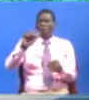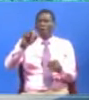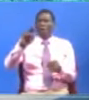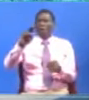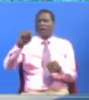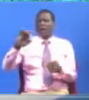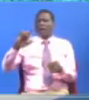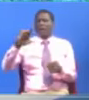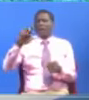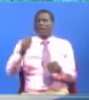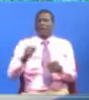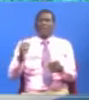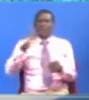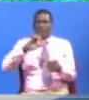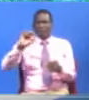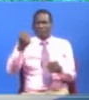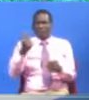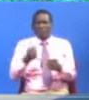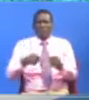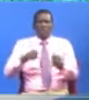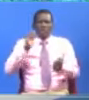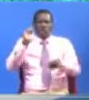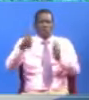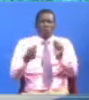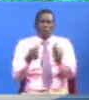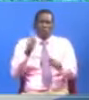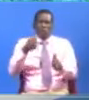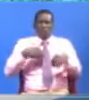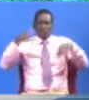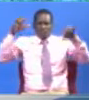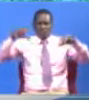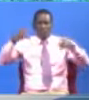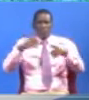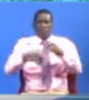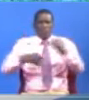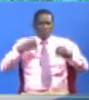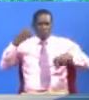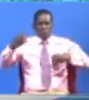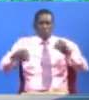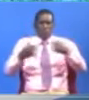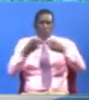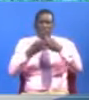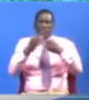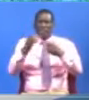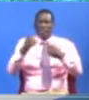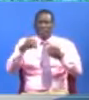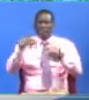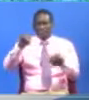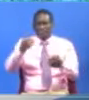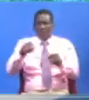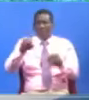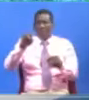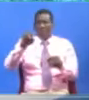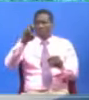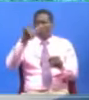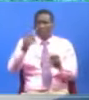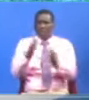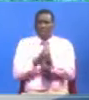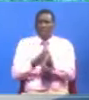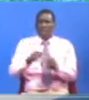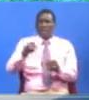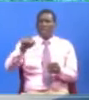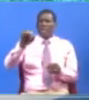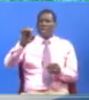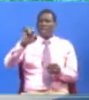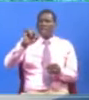that was dampened by rain. However, there was double joy in the 800 meters as Miri Mora and Emmanuel Wanyonyi